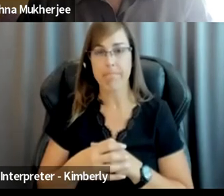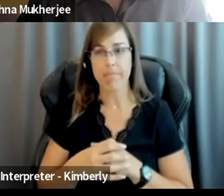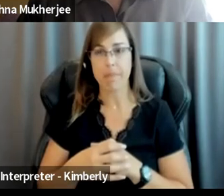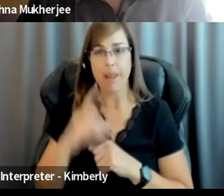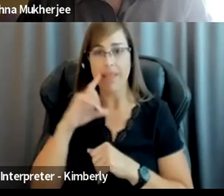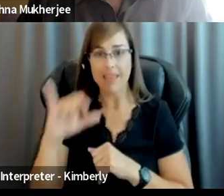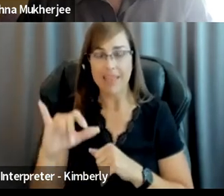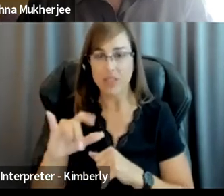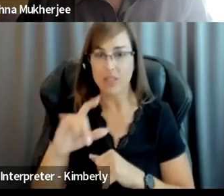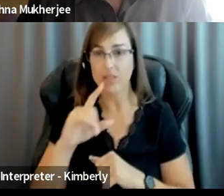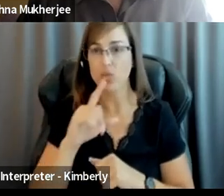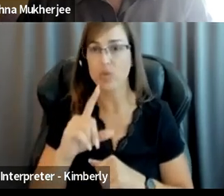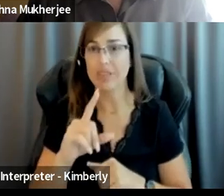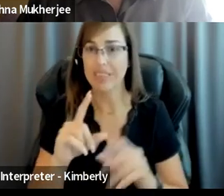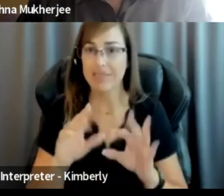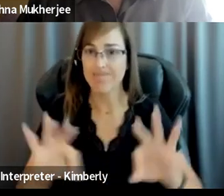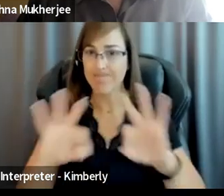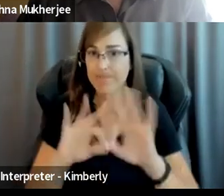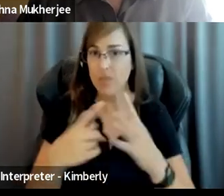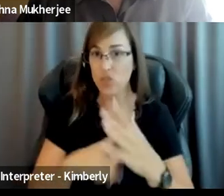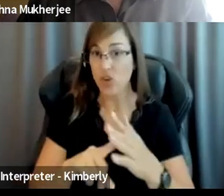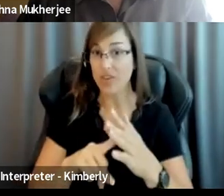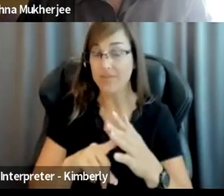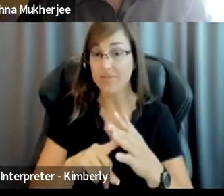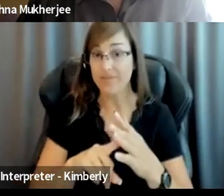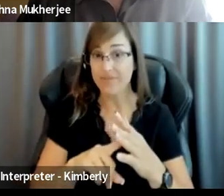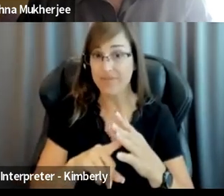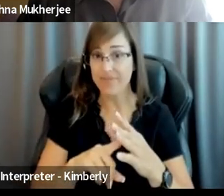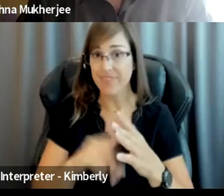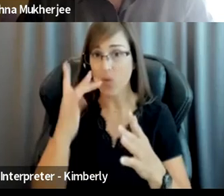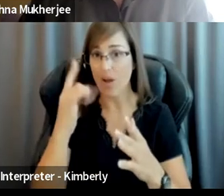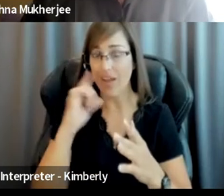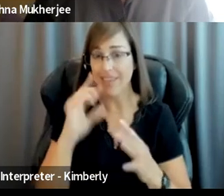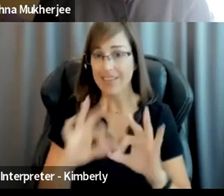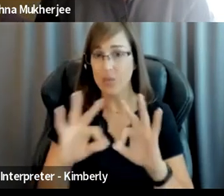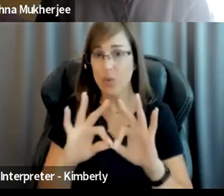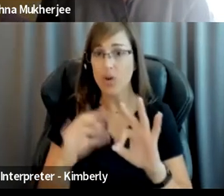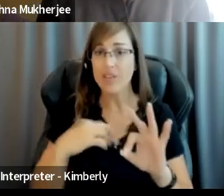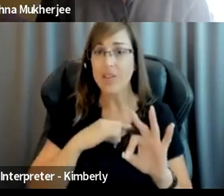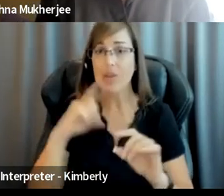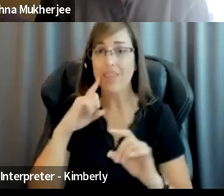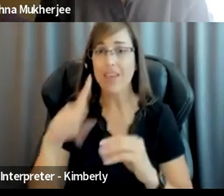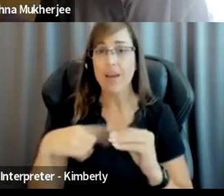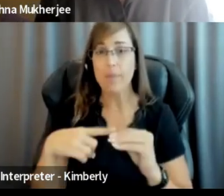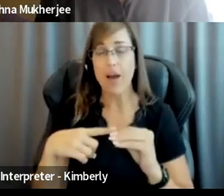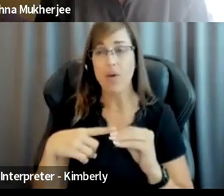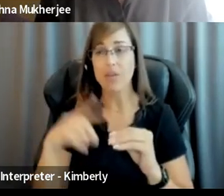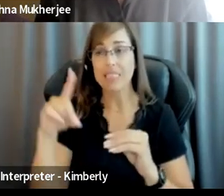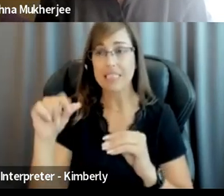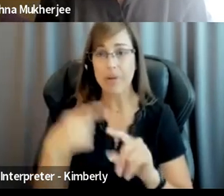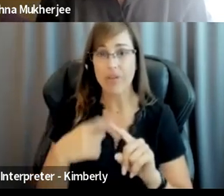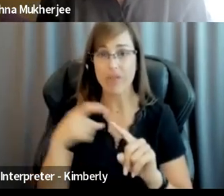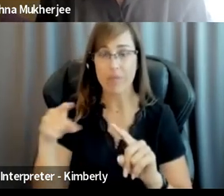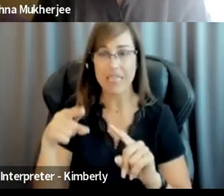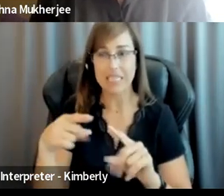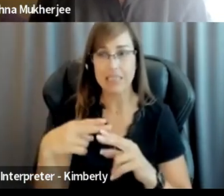know, extremely critical starting point and why I think it's important that we think about disability from this